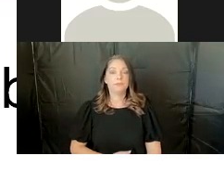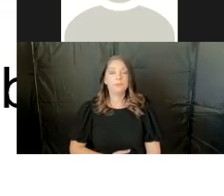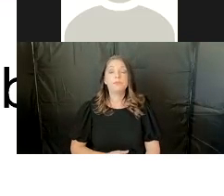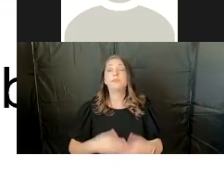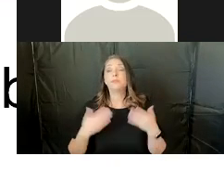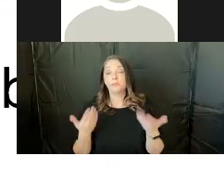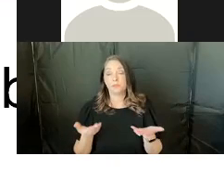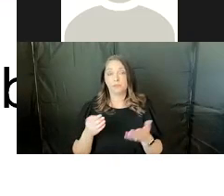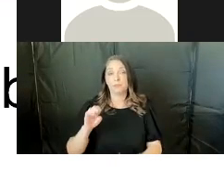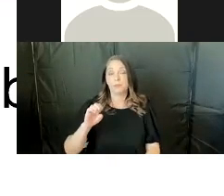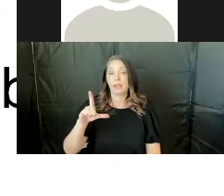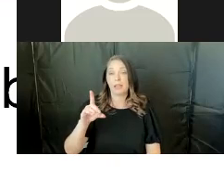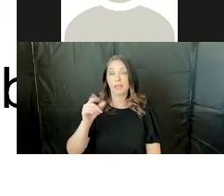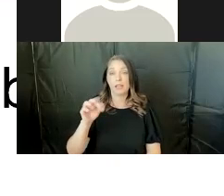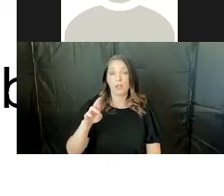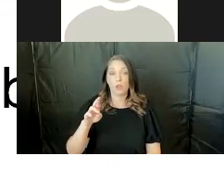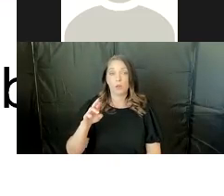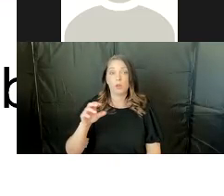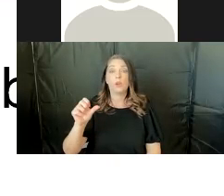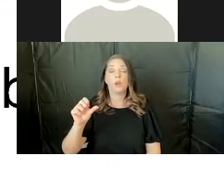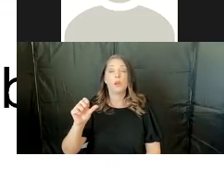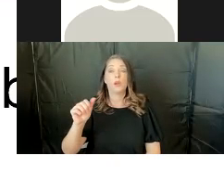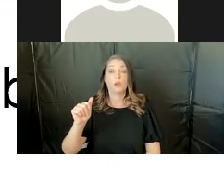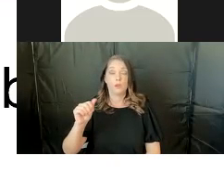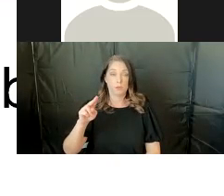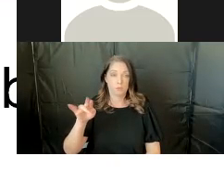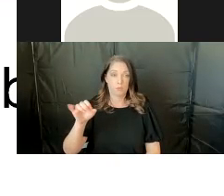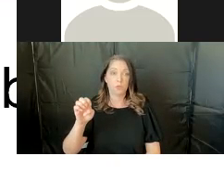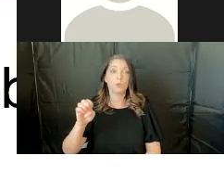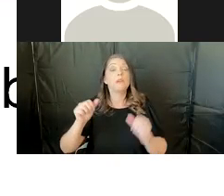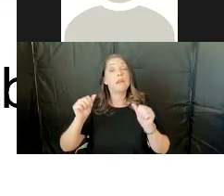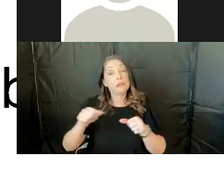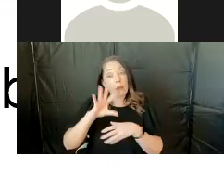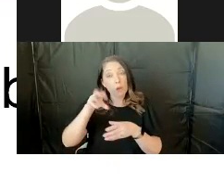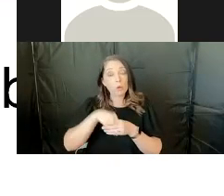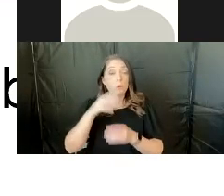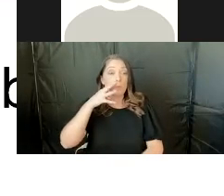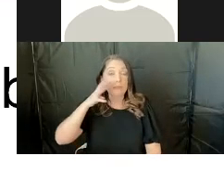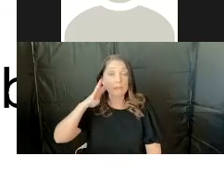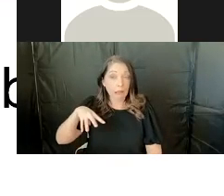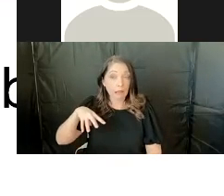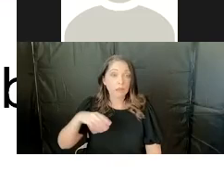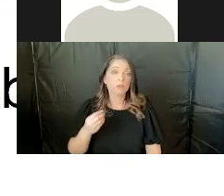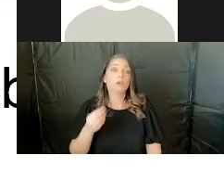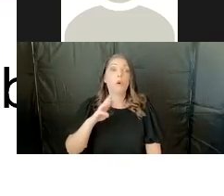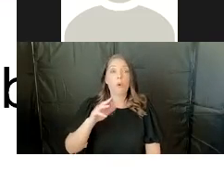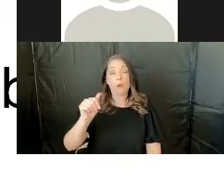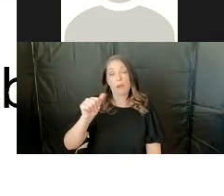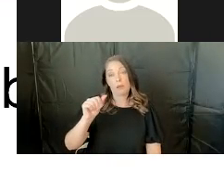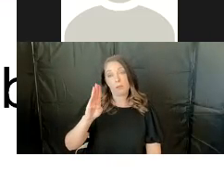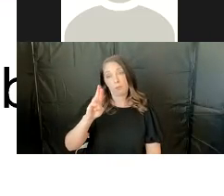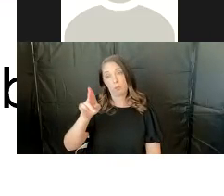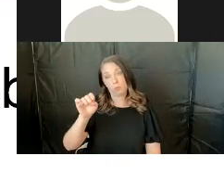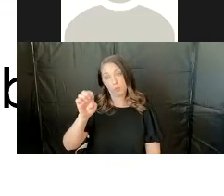So elder and dependent adult abuse can consist of neglect or abuse, which can